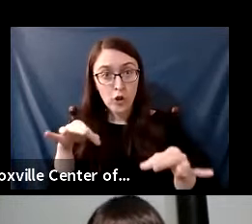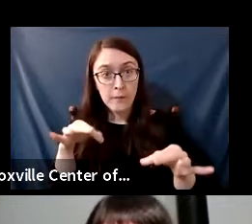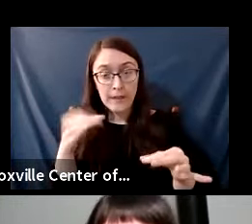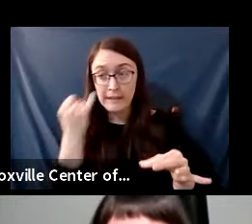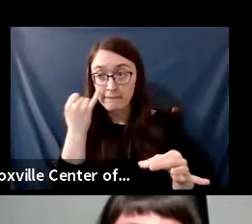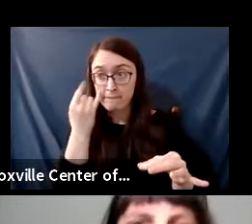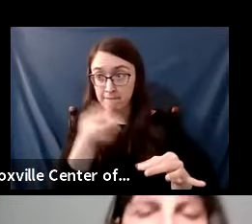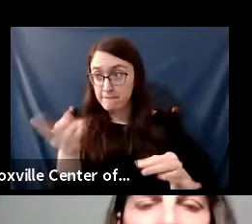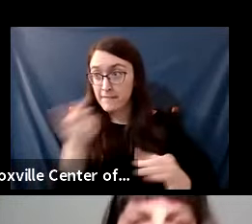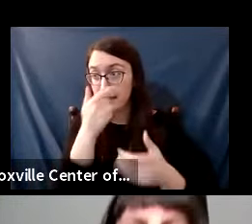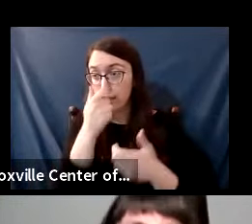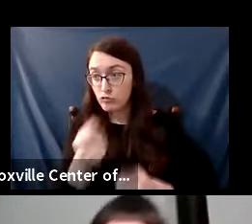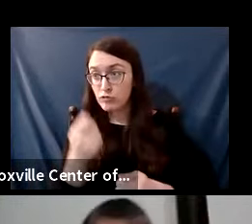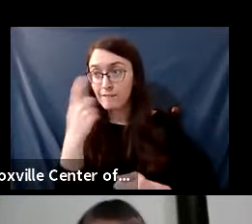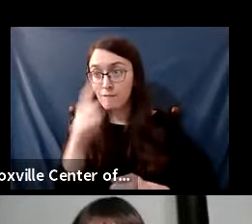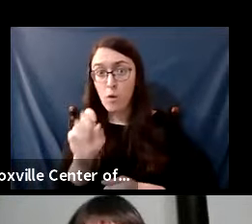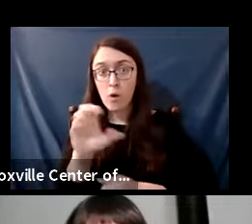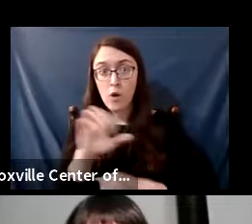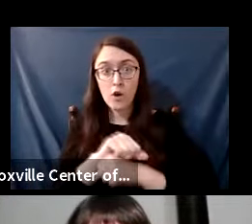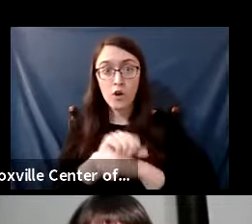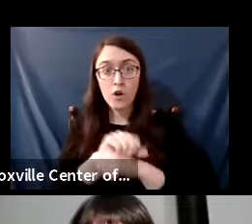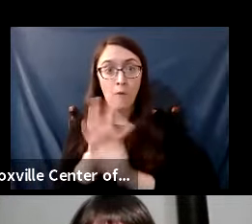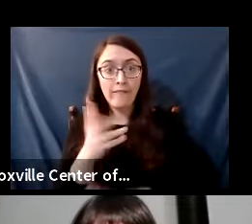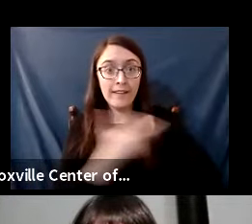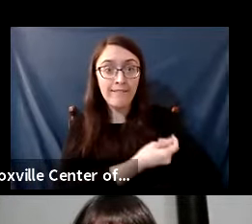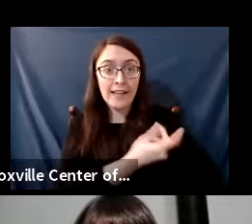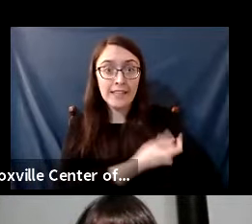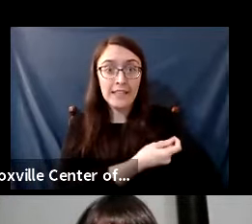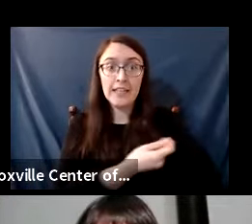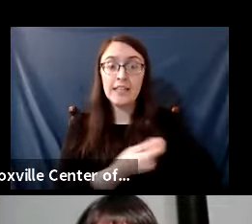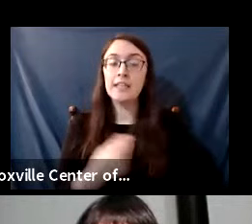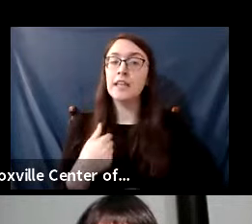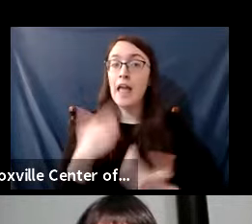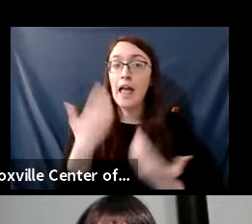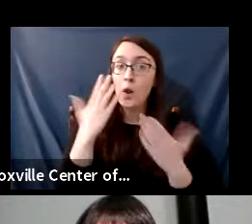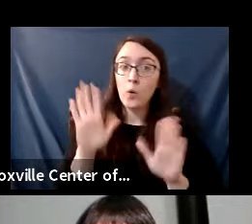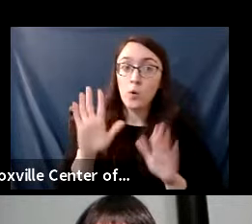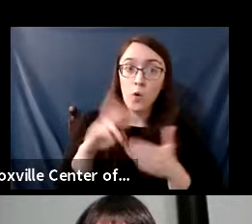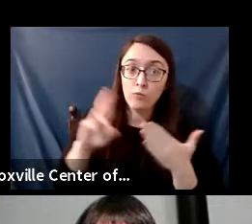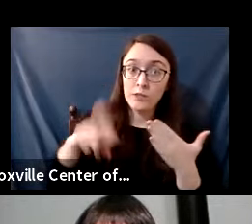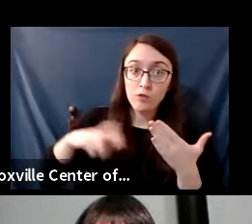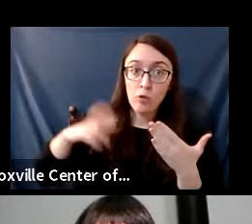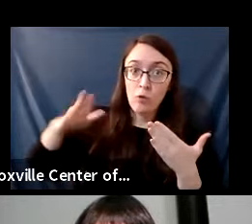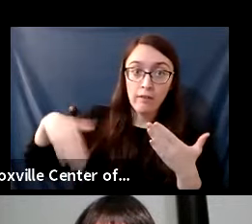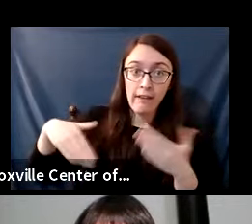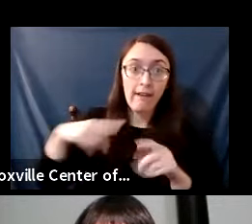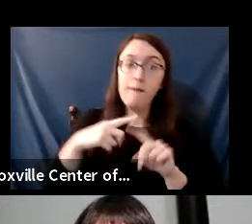vaccine. I'm not sure of the results of the survey yet, but we did send that out.